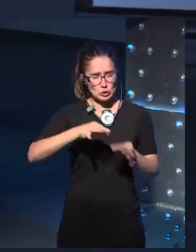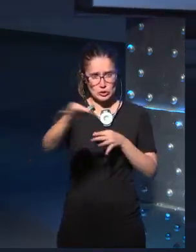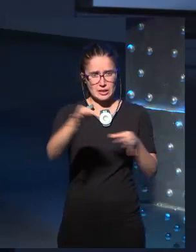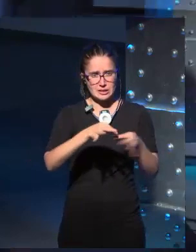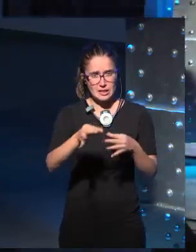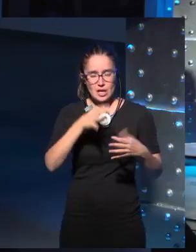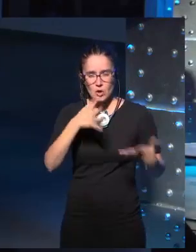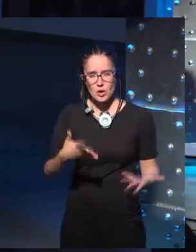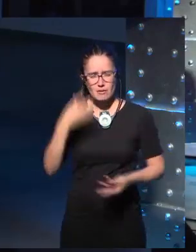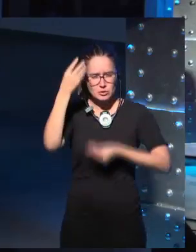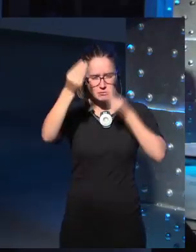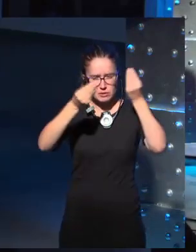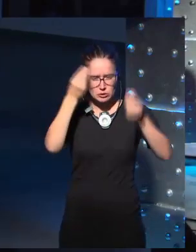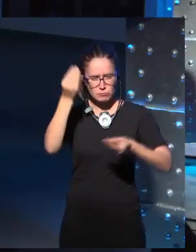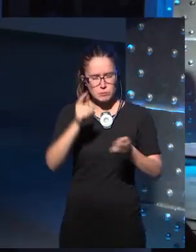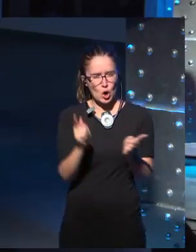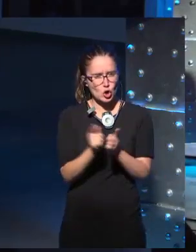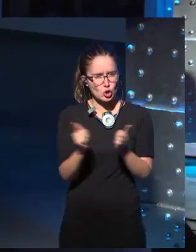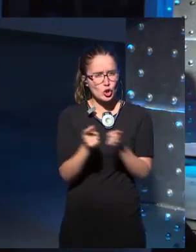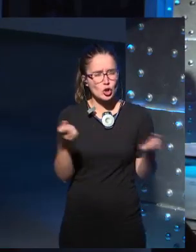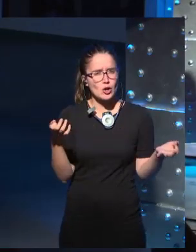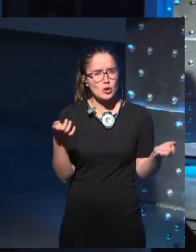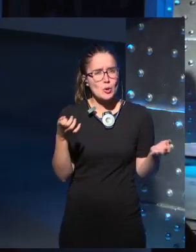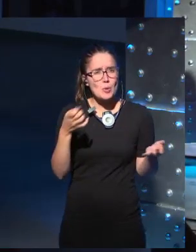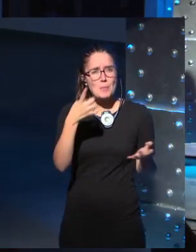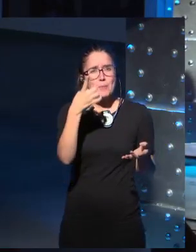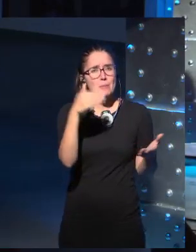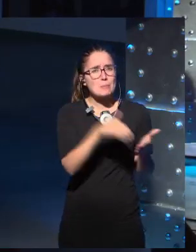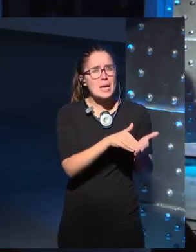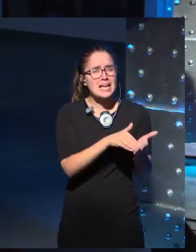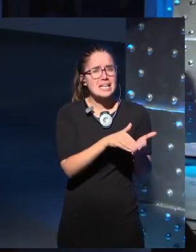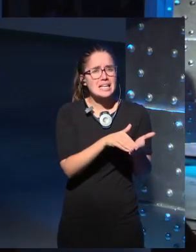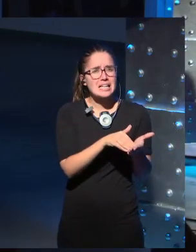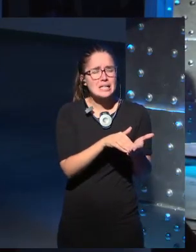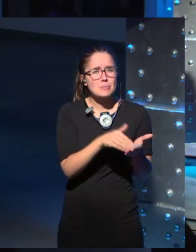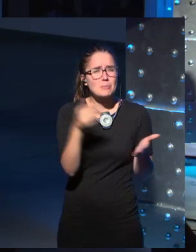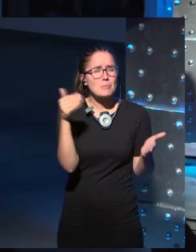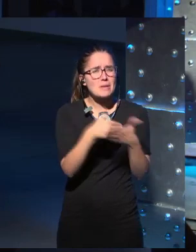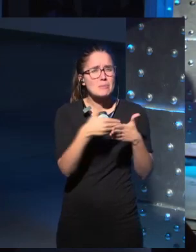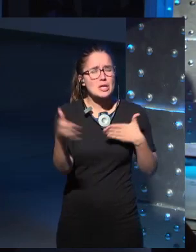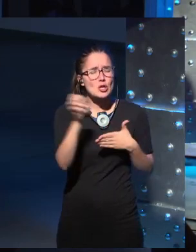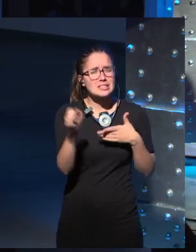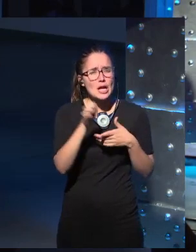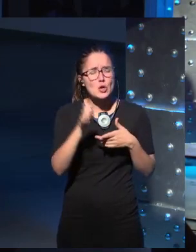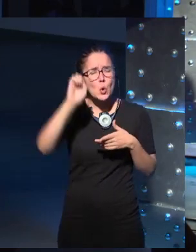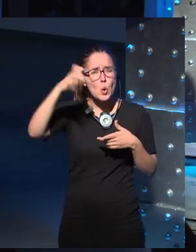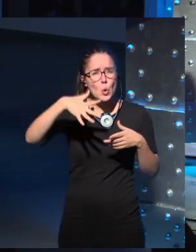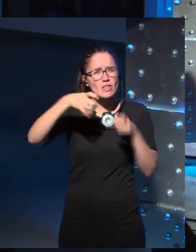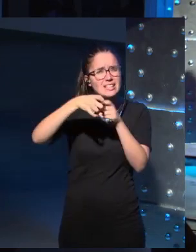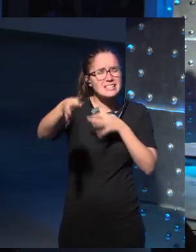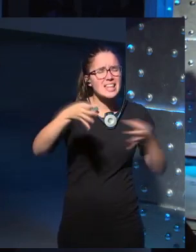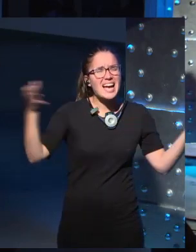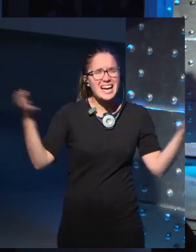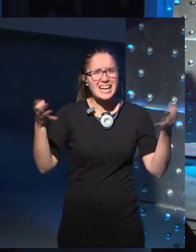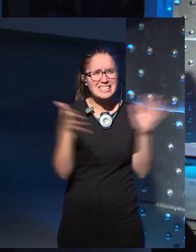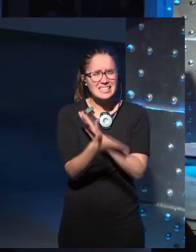reflect for a second on what it means to be 1 billion light year away from us. You may have heard that the stars